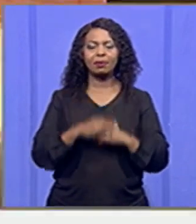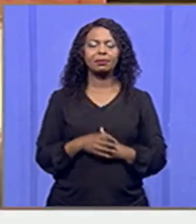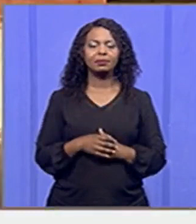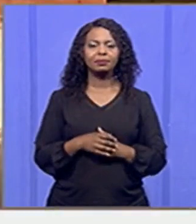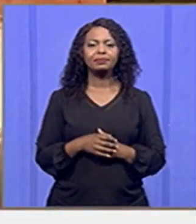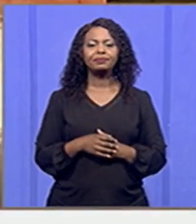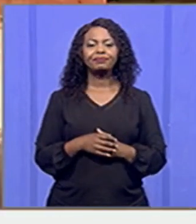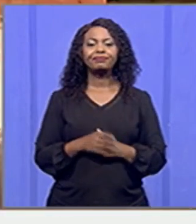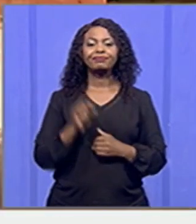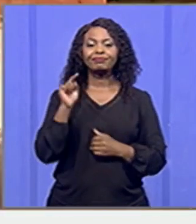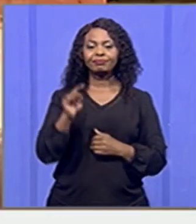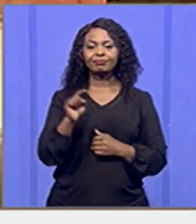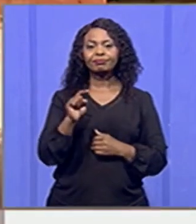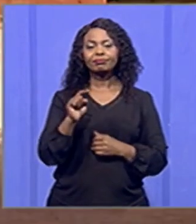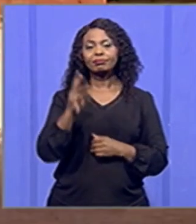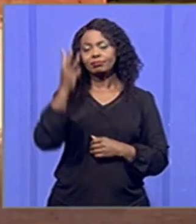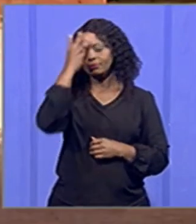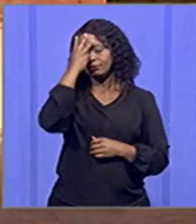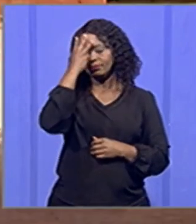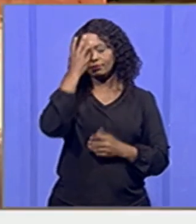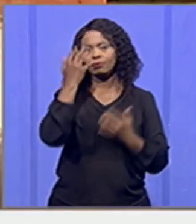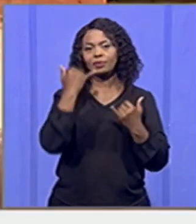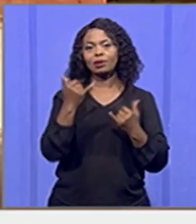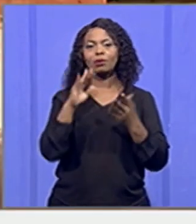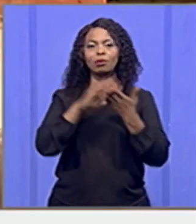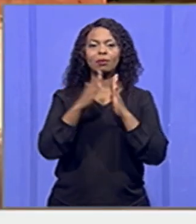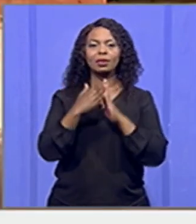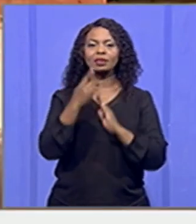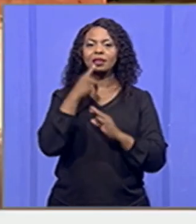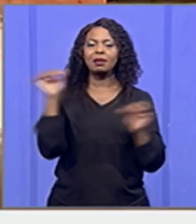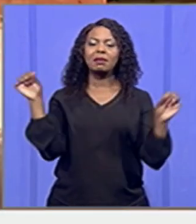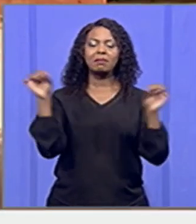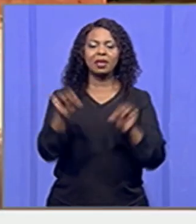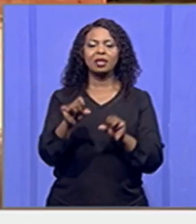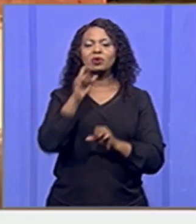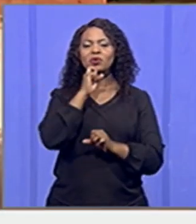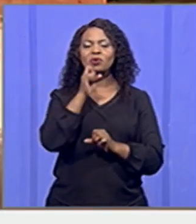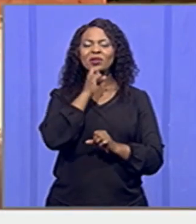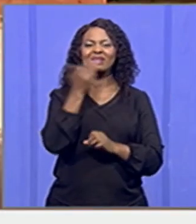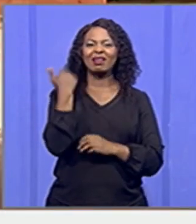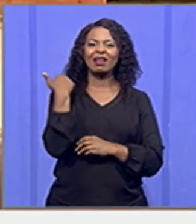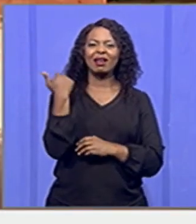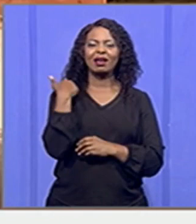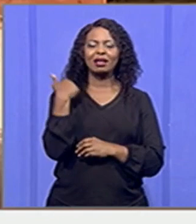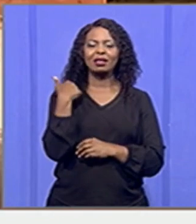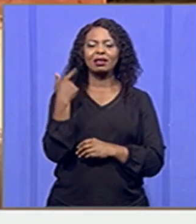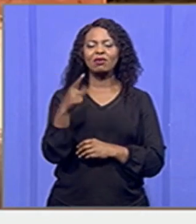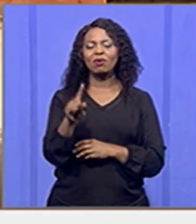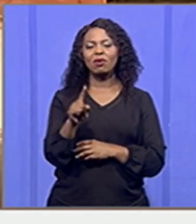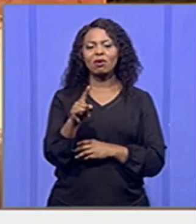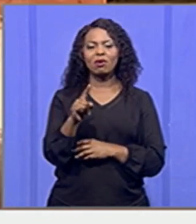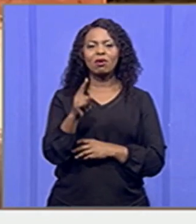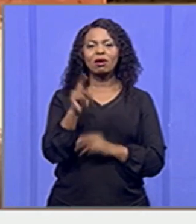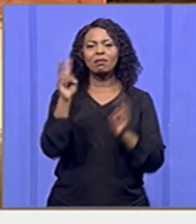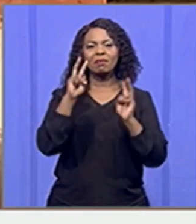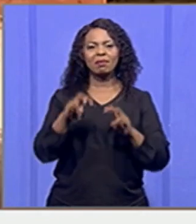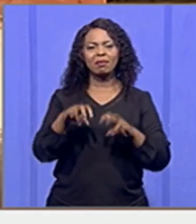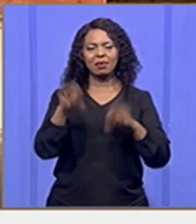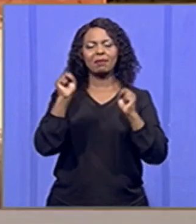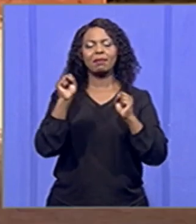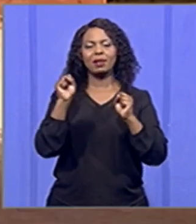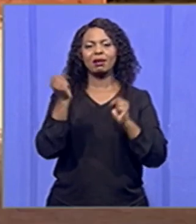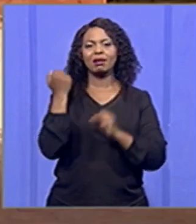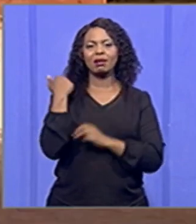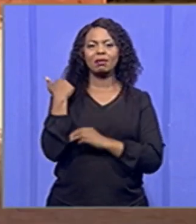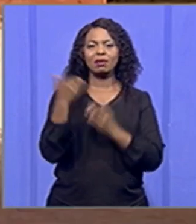Mono Mahikeng baagi ba tshotse tshwetso ya go boela go diriseng didiriswa tseo ne di dirisiwa mo malobeng pele ga